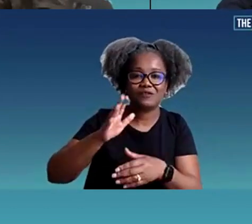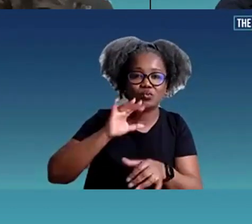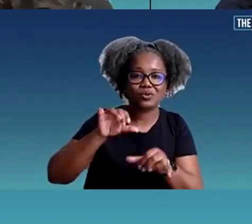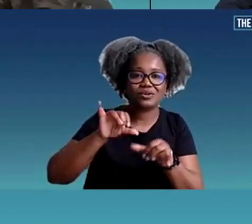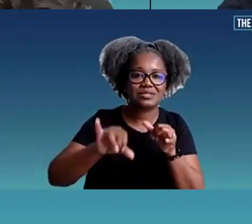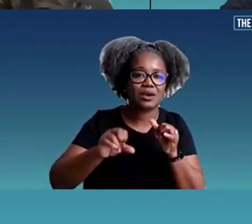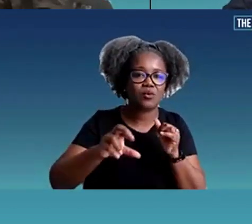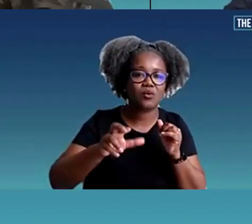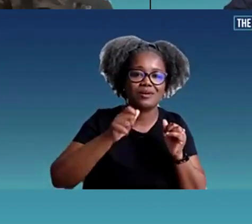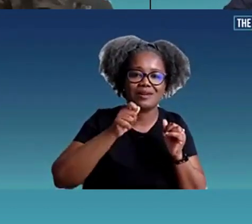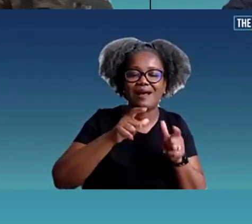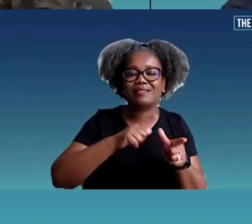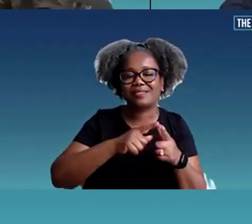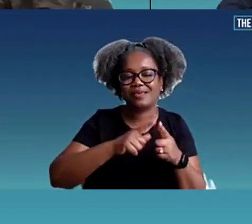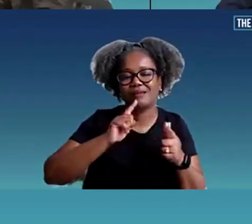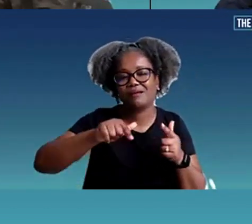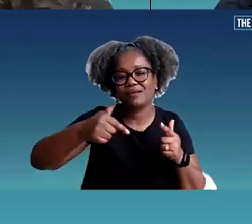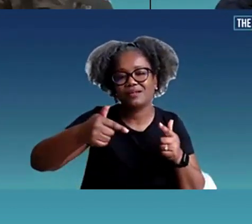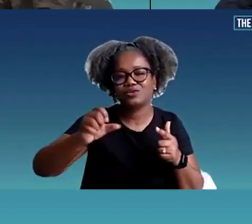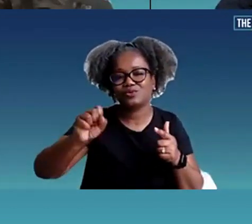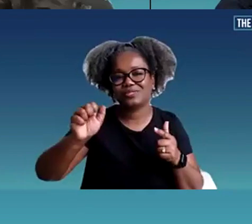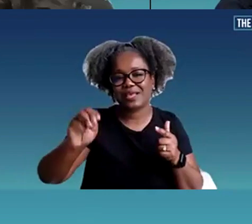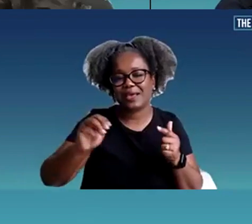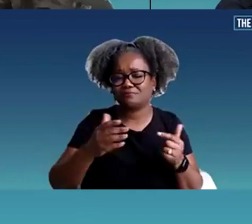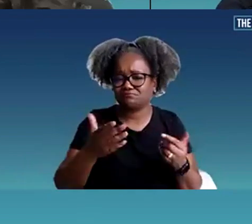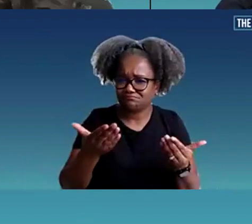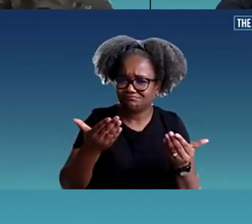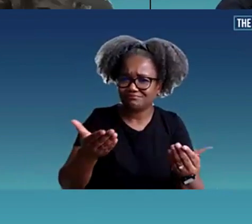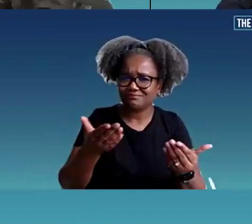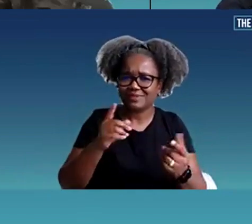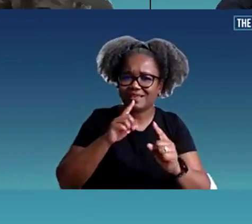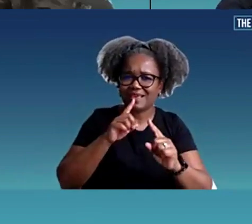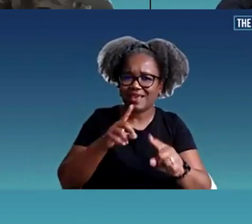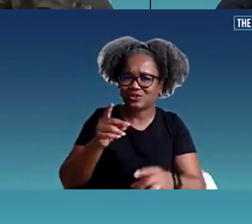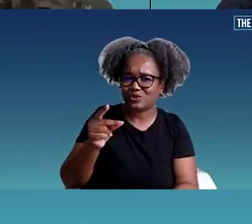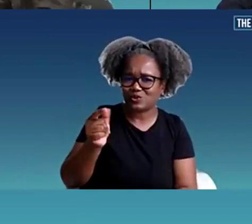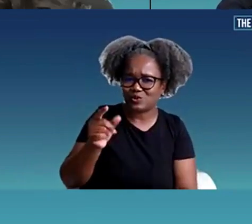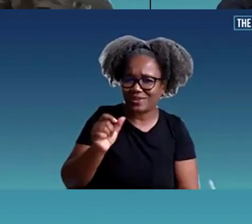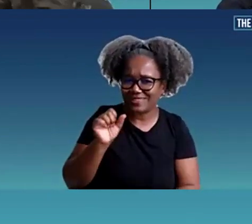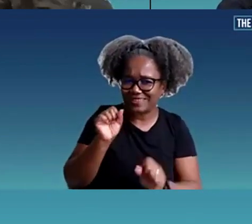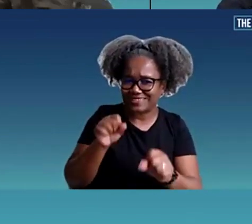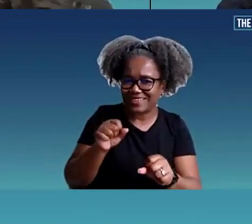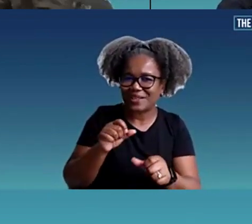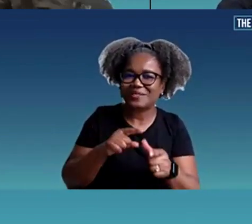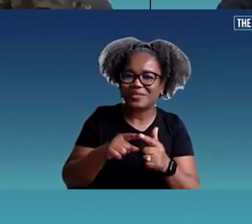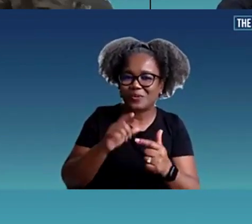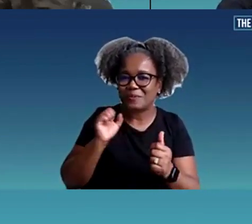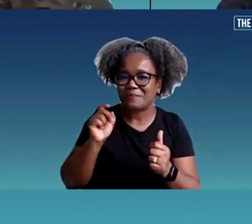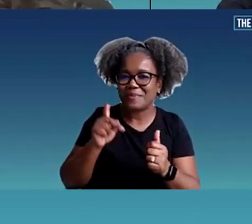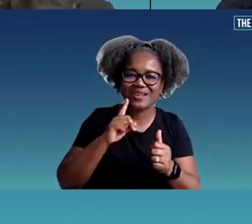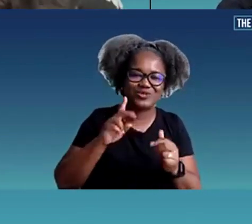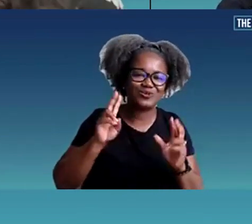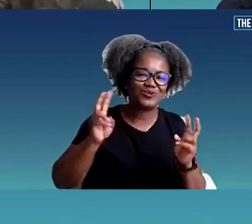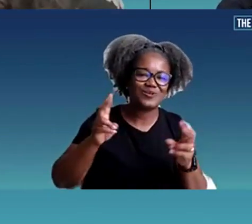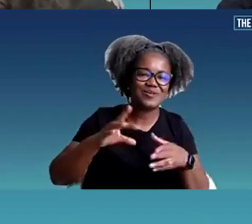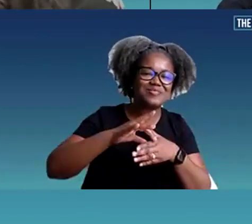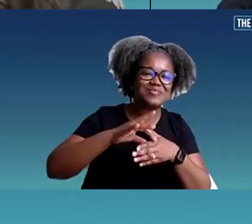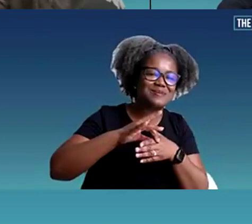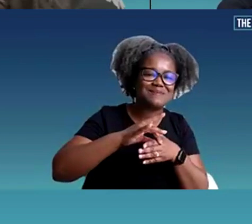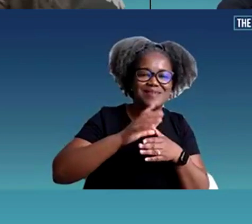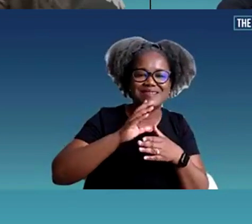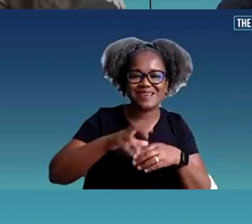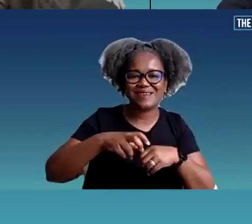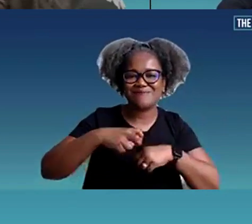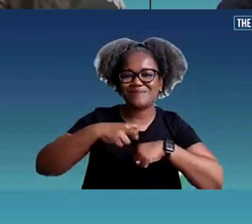So please feel free to answer as quickly as you can so we can get back to the meat and the potatoes of this great